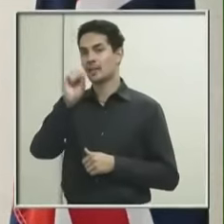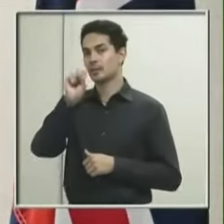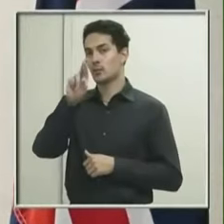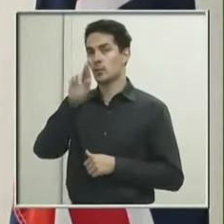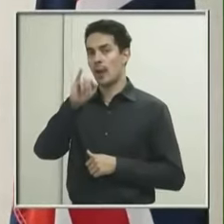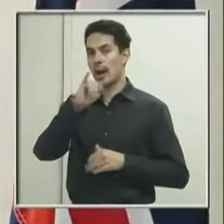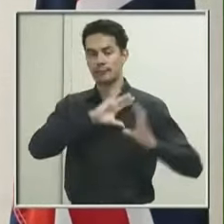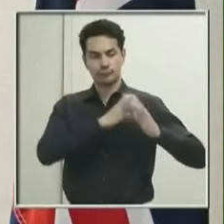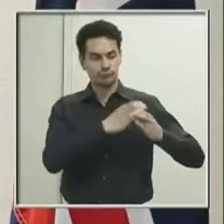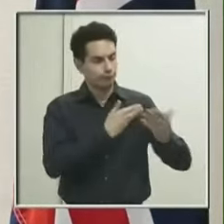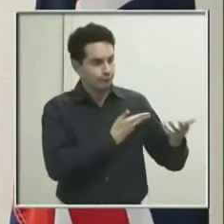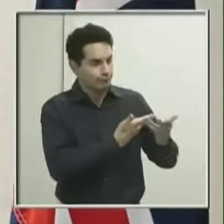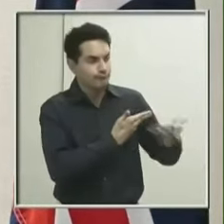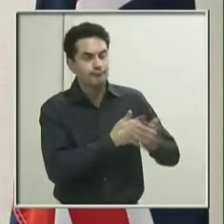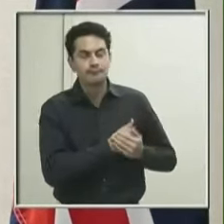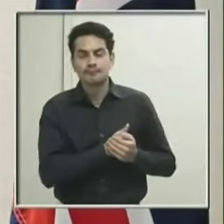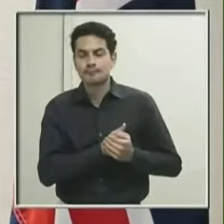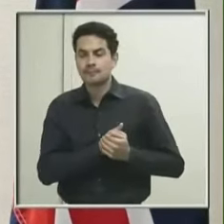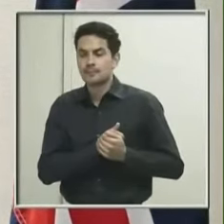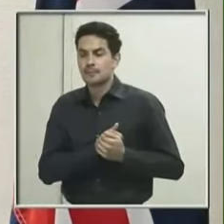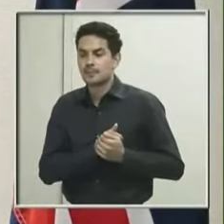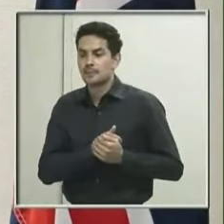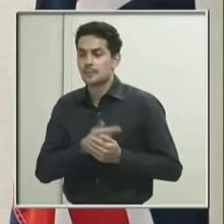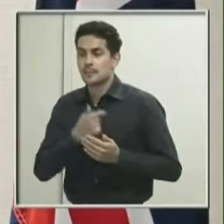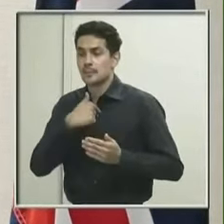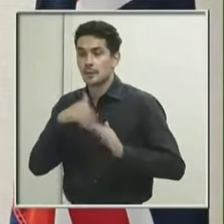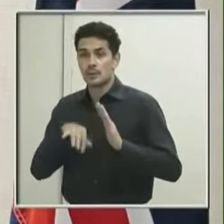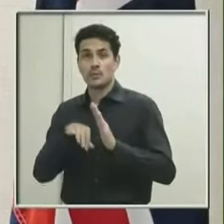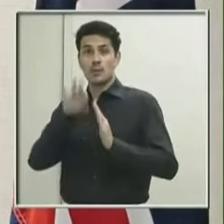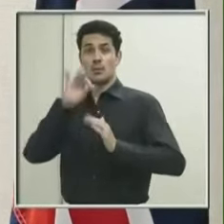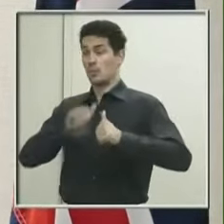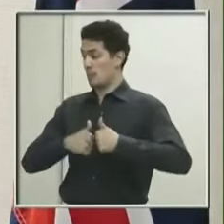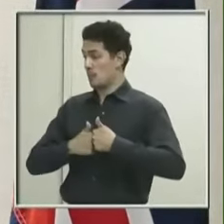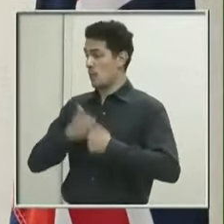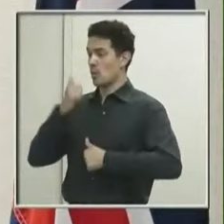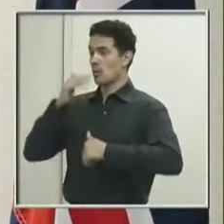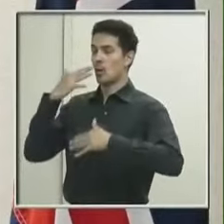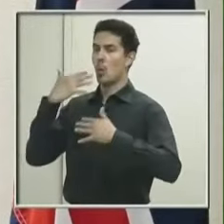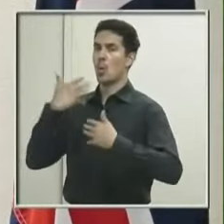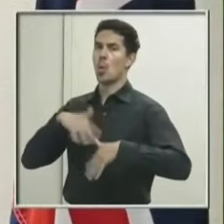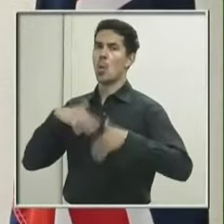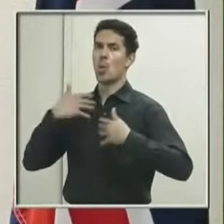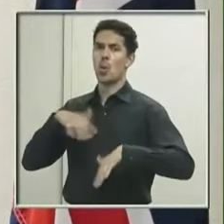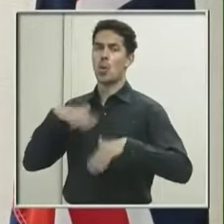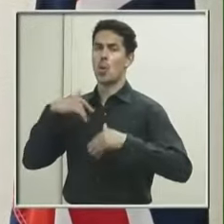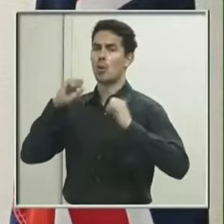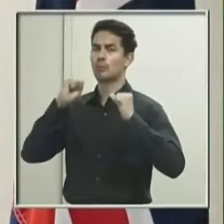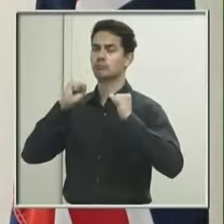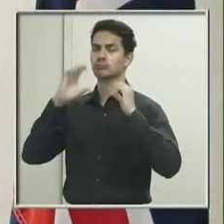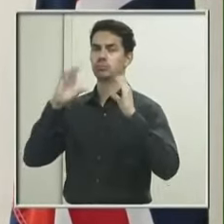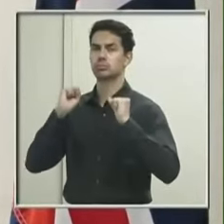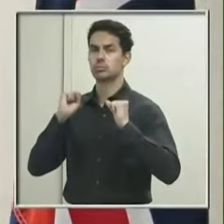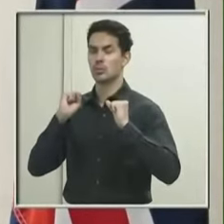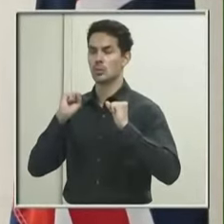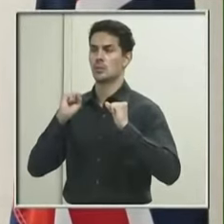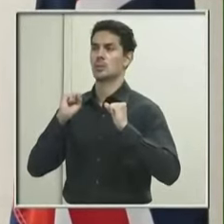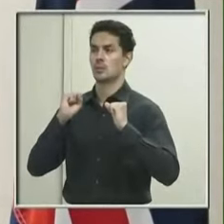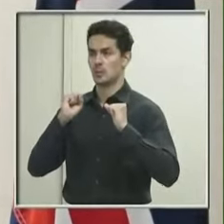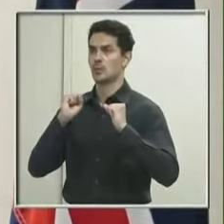FSRI, what I have found most astonishing through this is